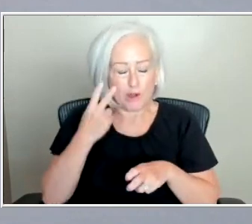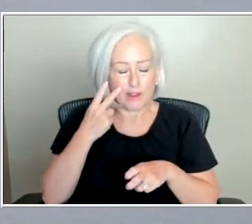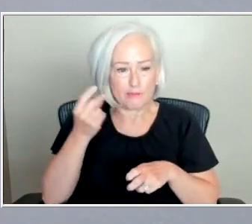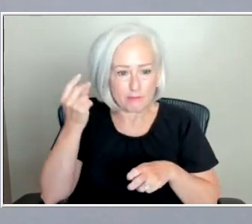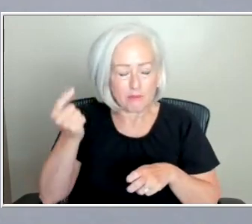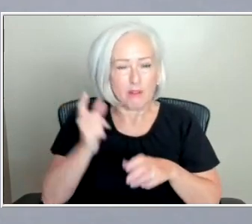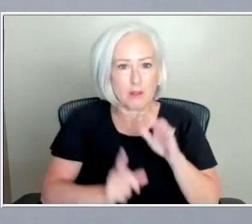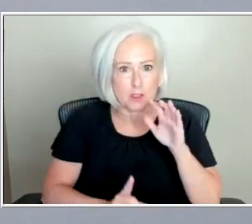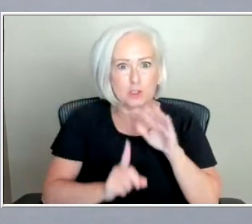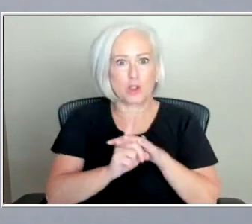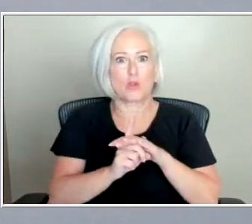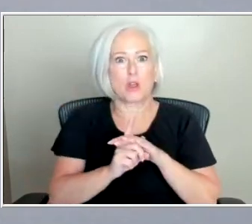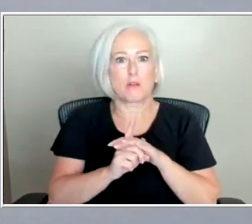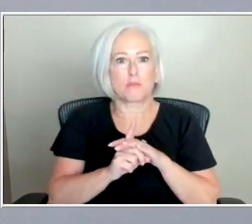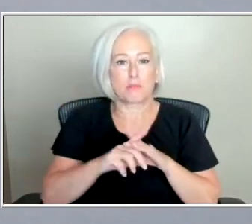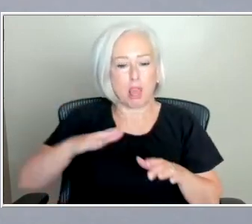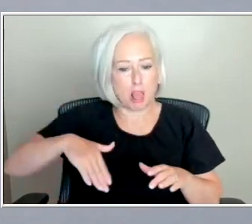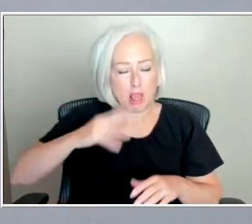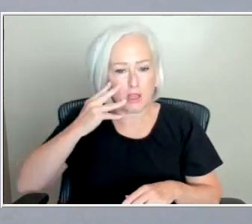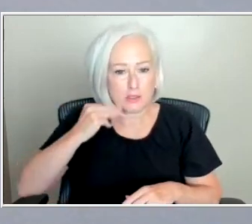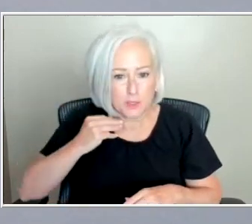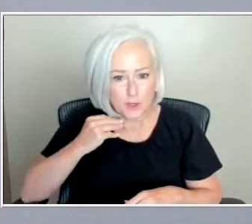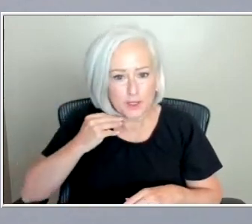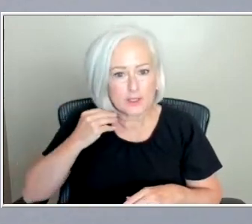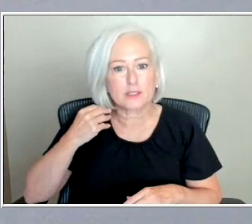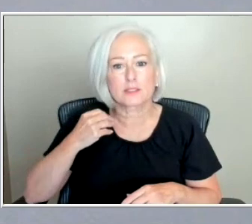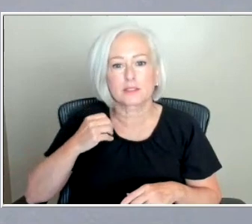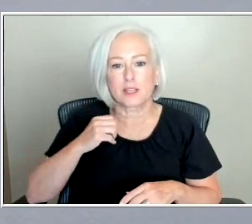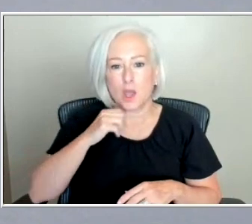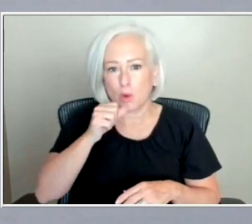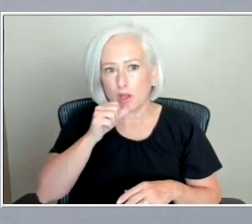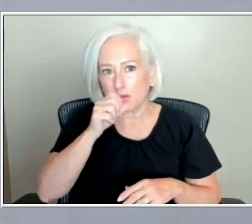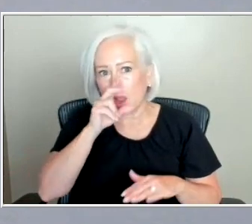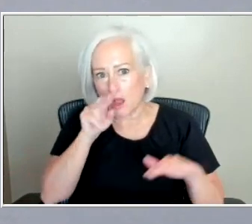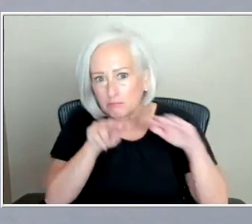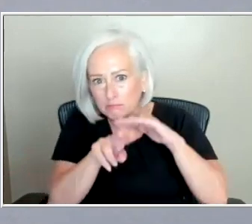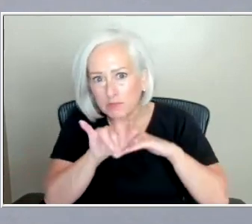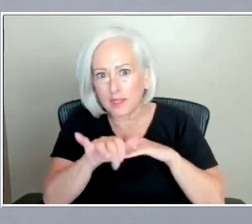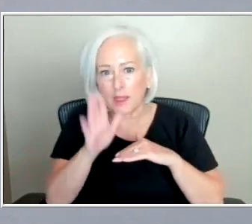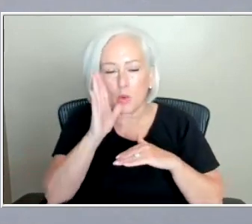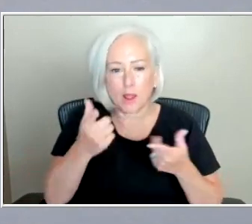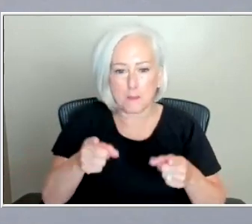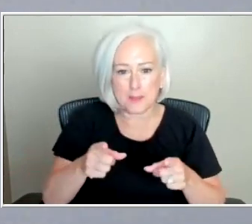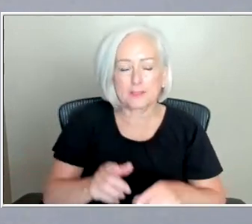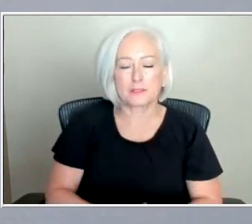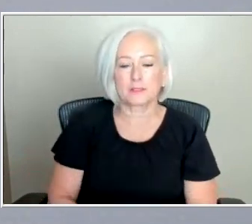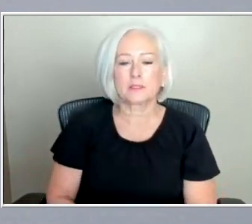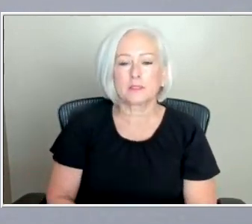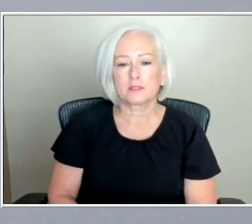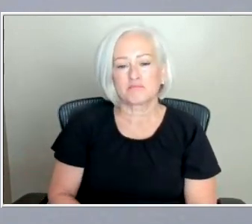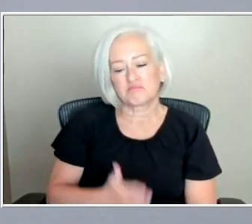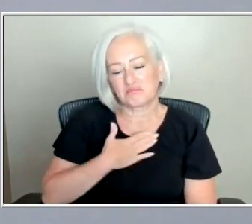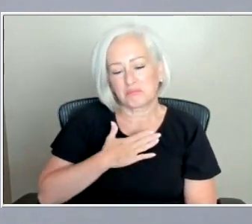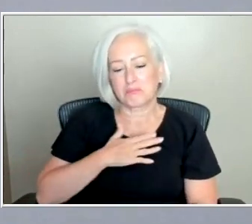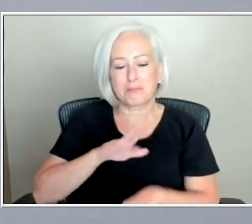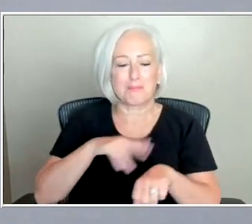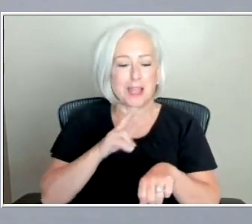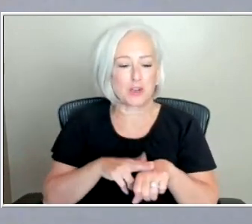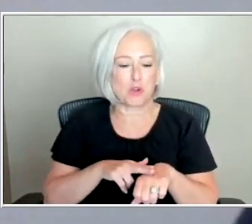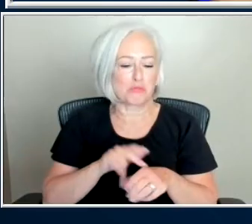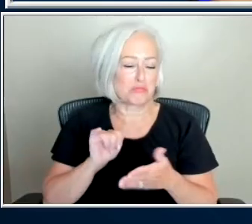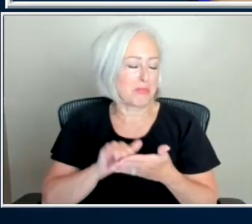appeared and we were not planning for it my entire life. So this is my norm. I don't know any other